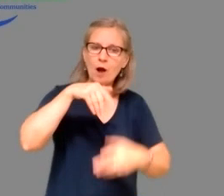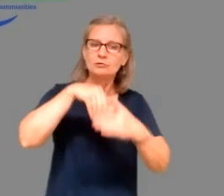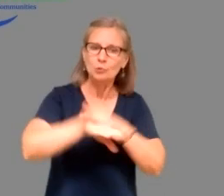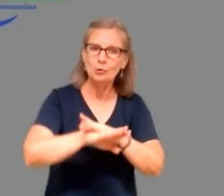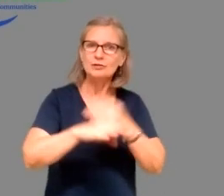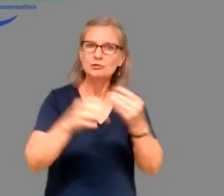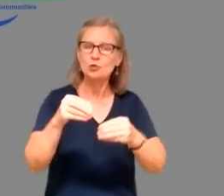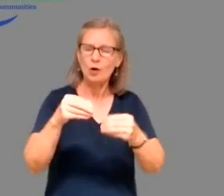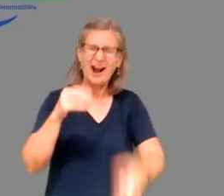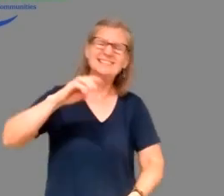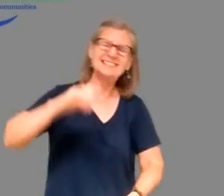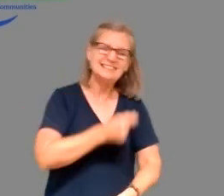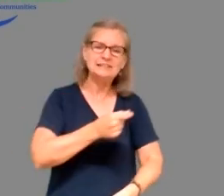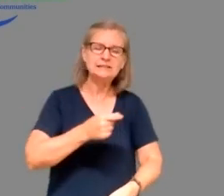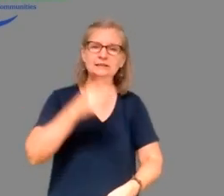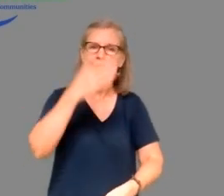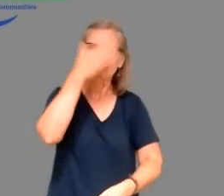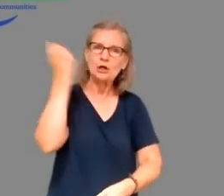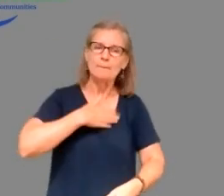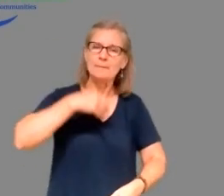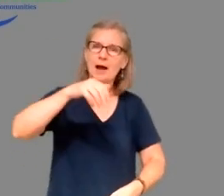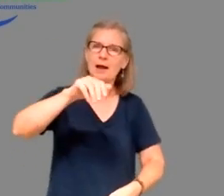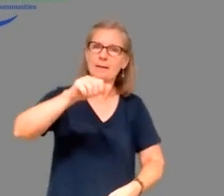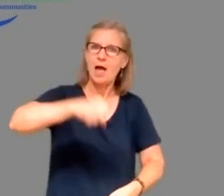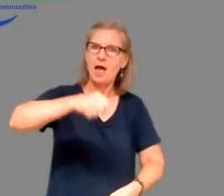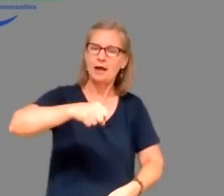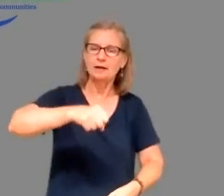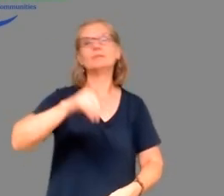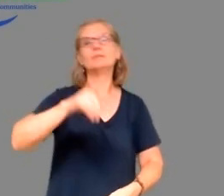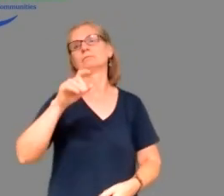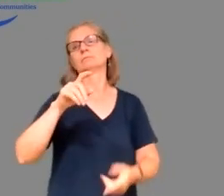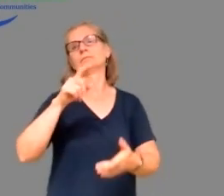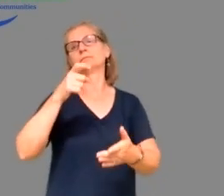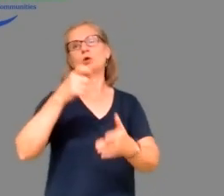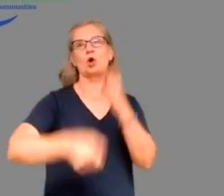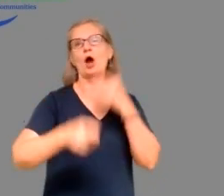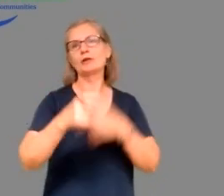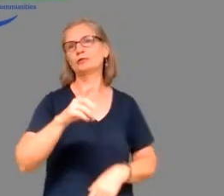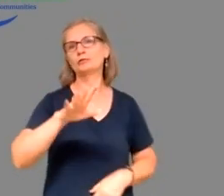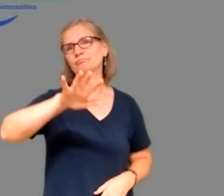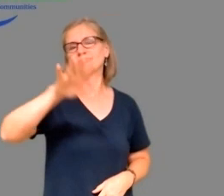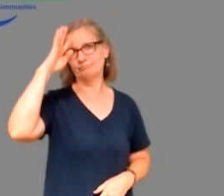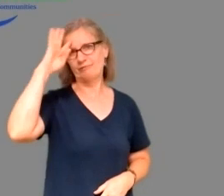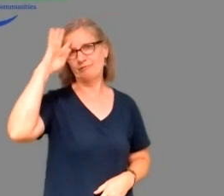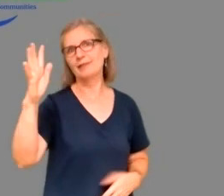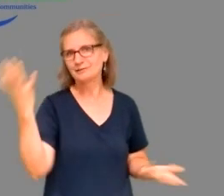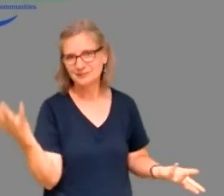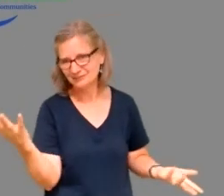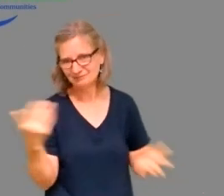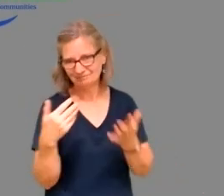bag, right? You forget your mask, if it's going to cost you a little more than a nickel.